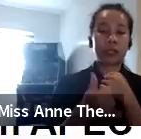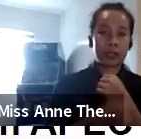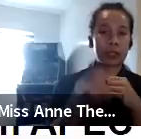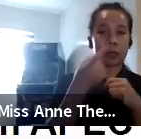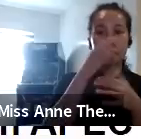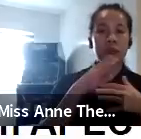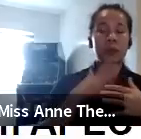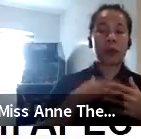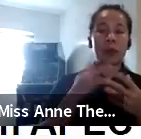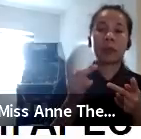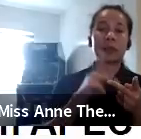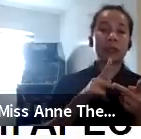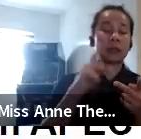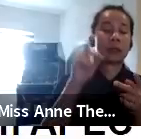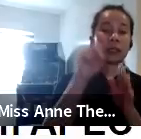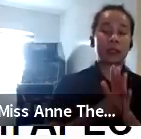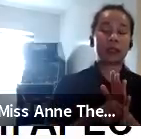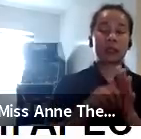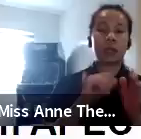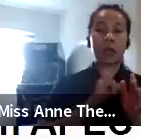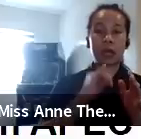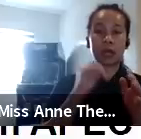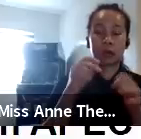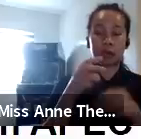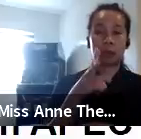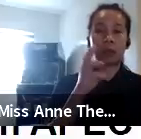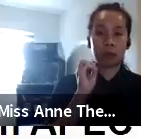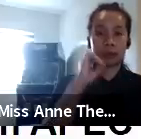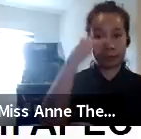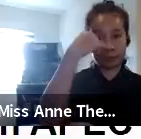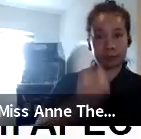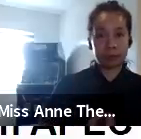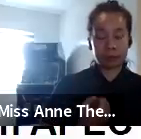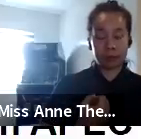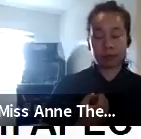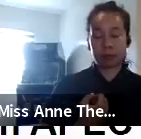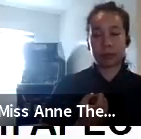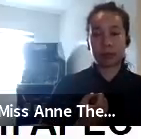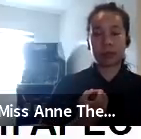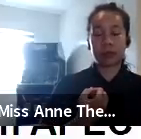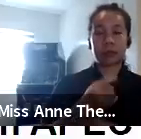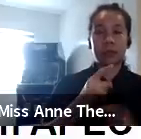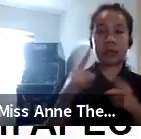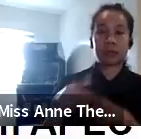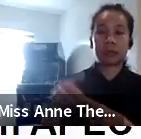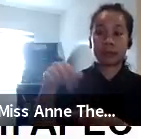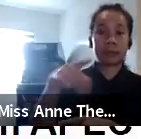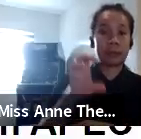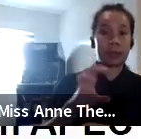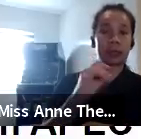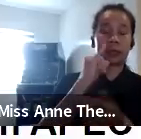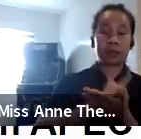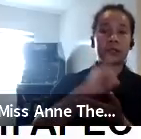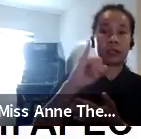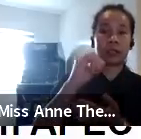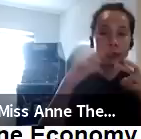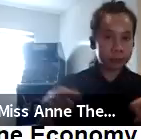participation also, I was invited to be as an APEC International researcher.